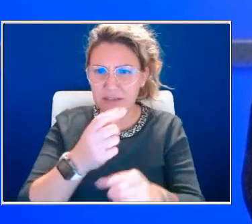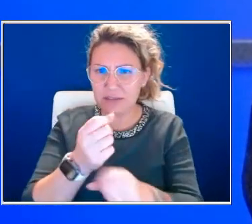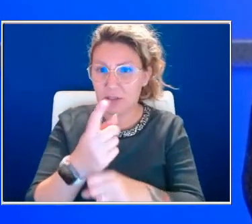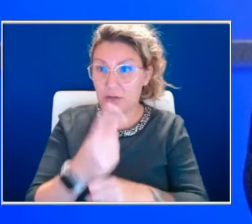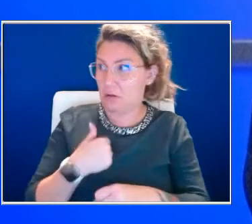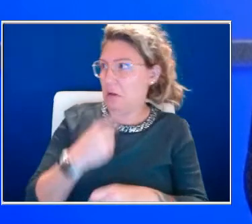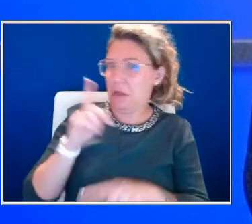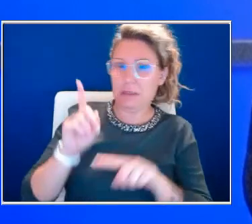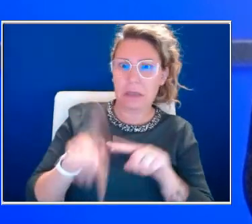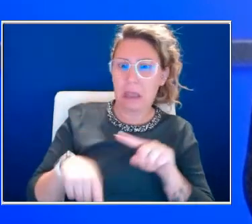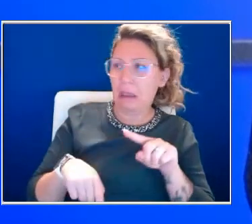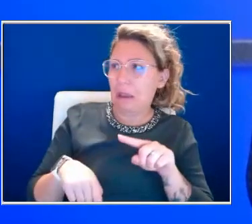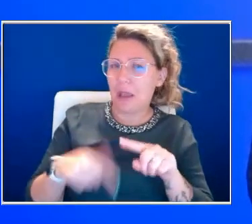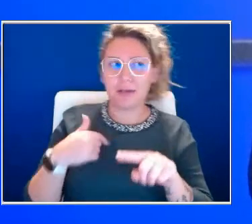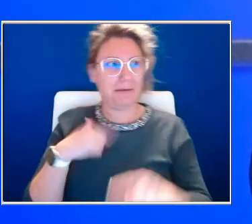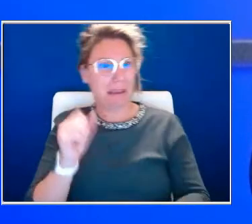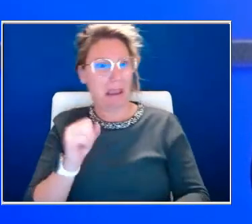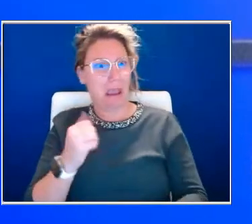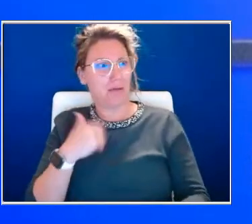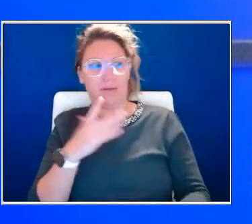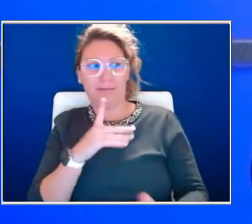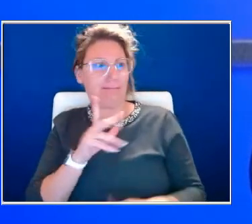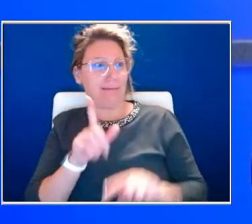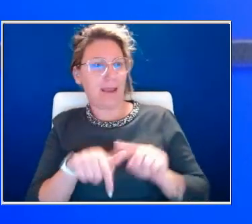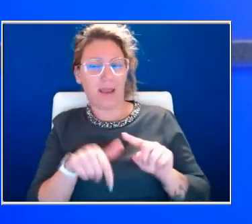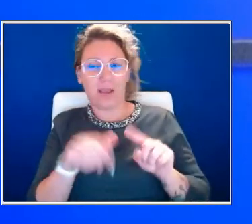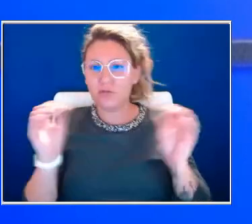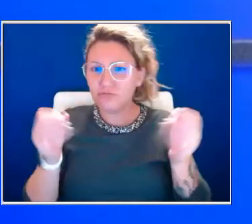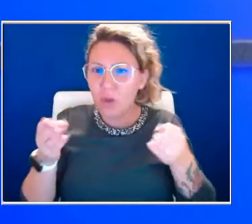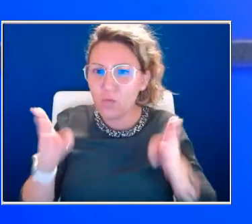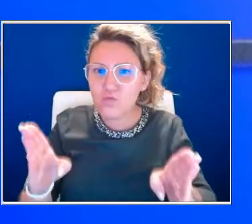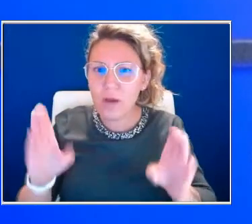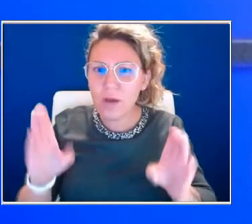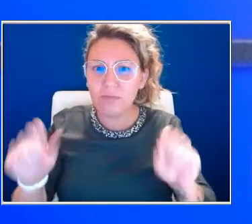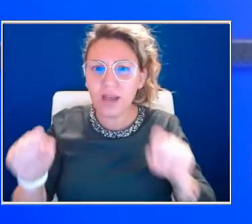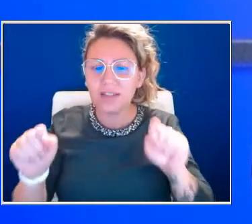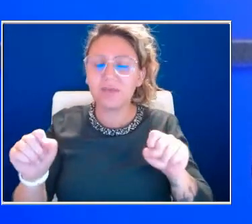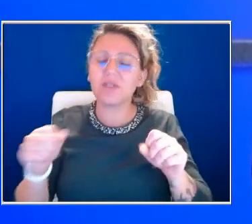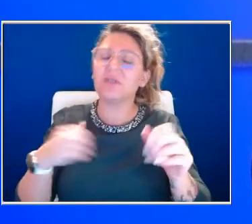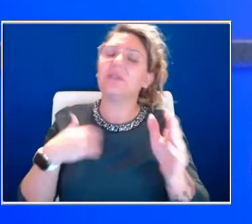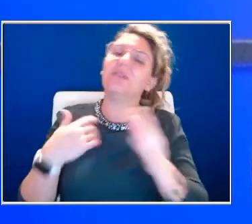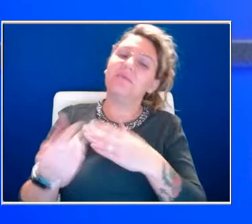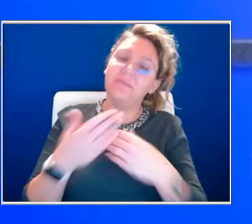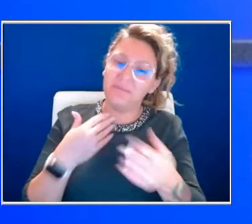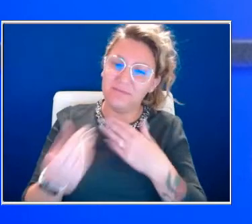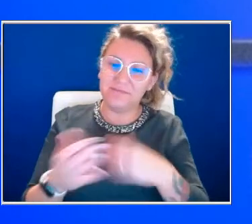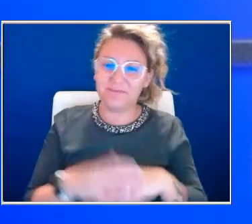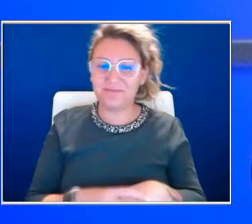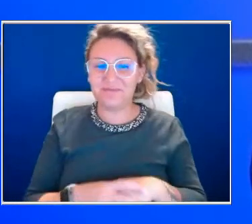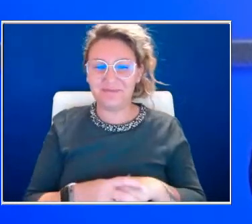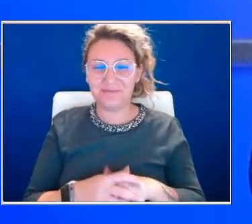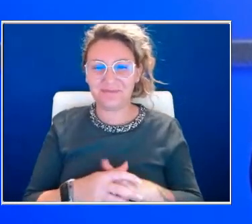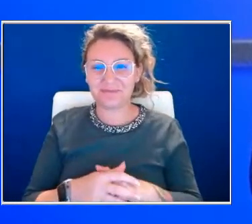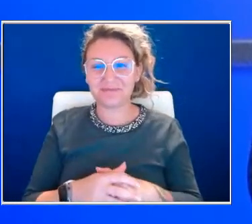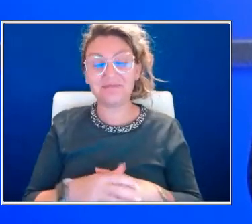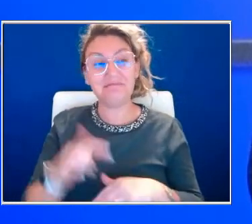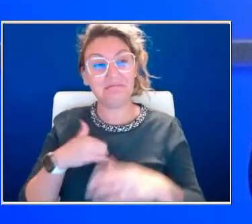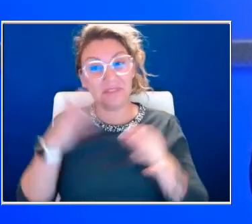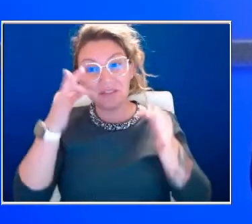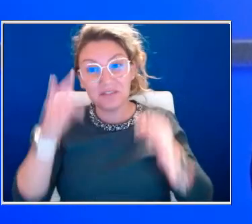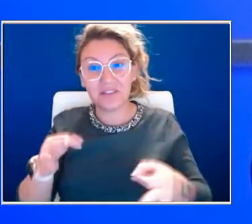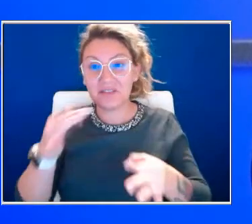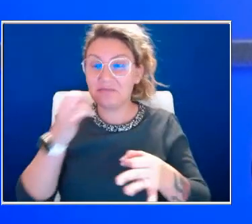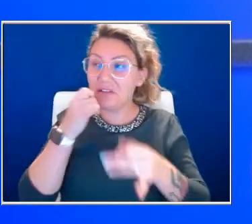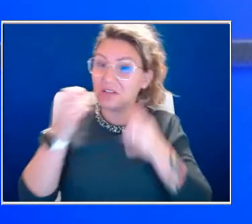that. There's no way I can do that. So anyway, I decided, well, I called my folks